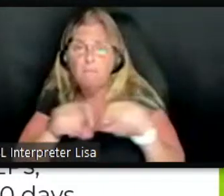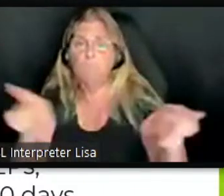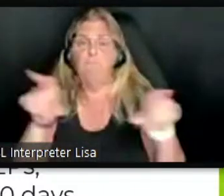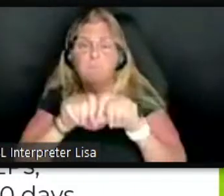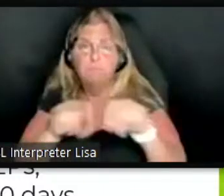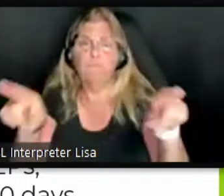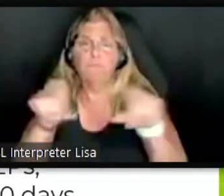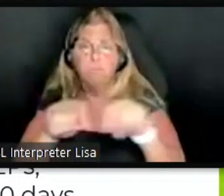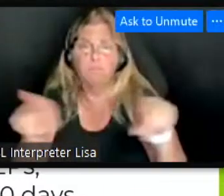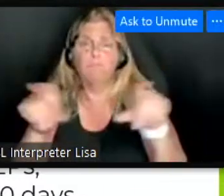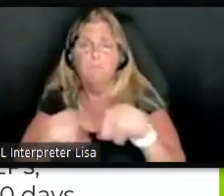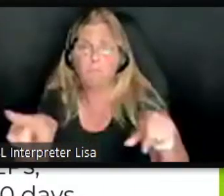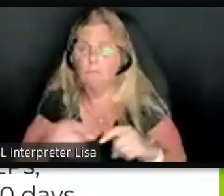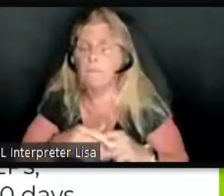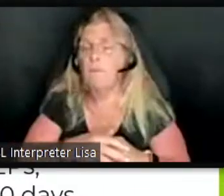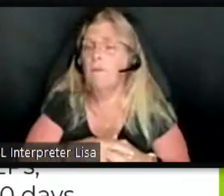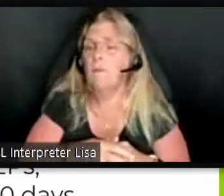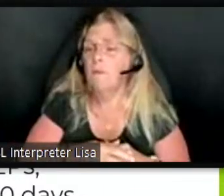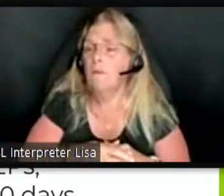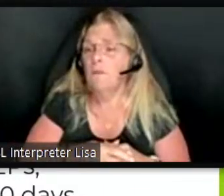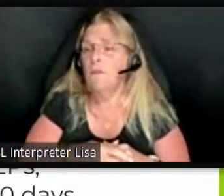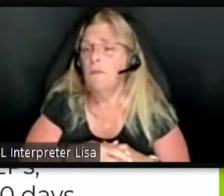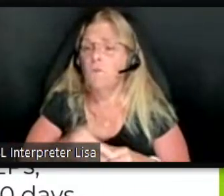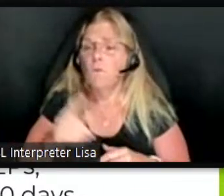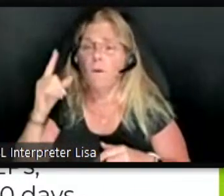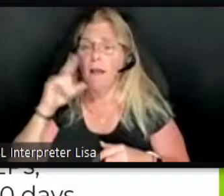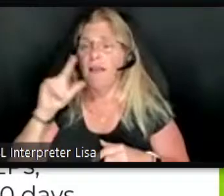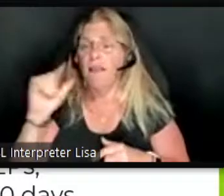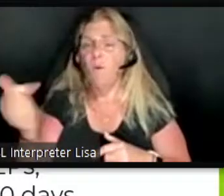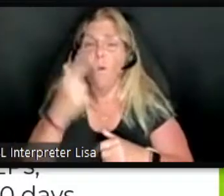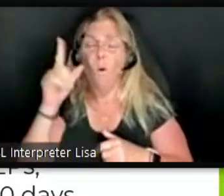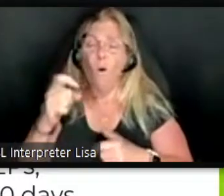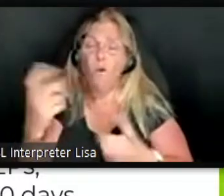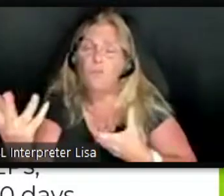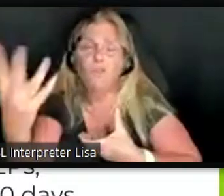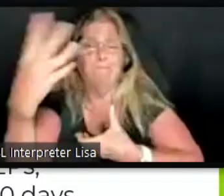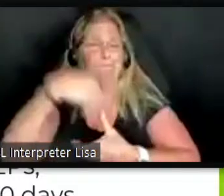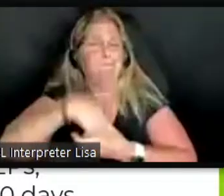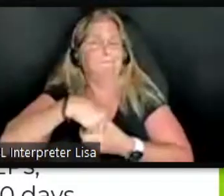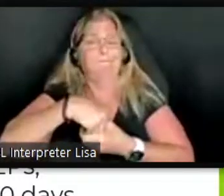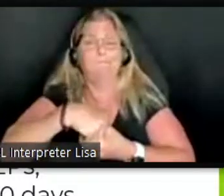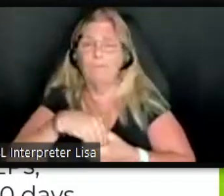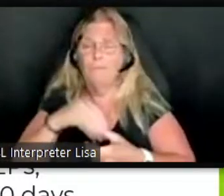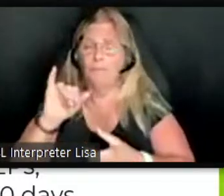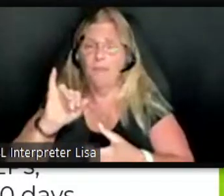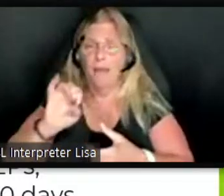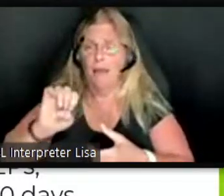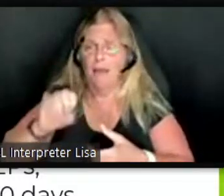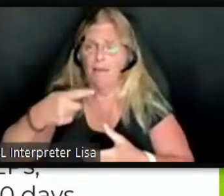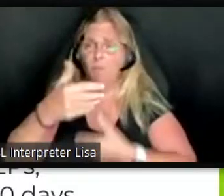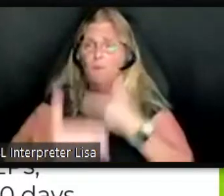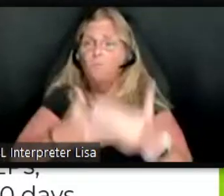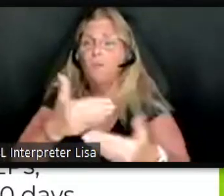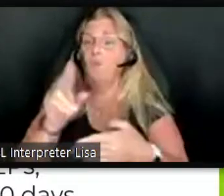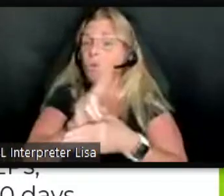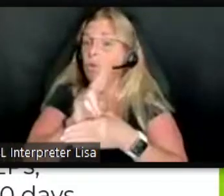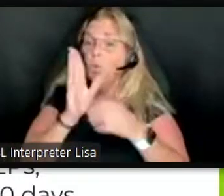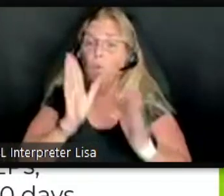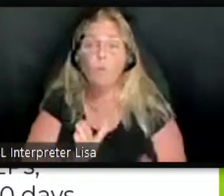and everyone to truly engage in the IEP process, but the user is the